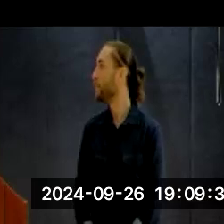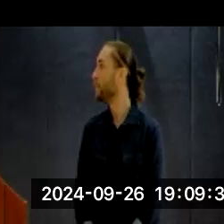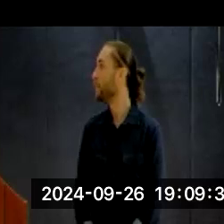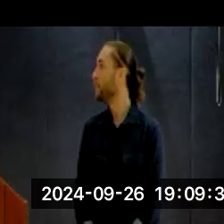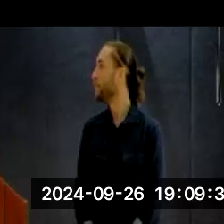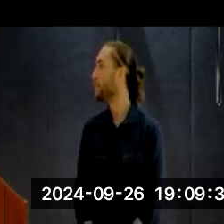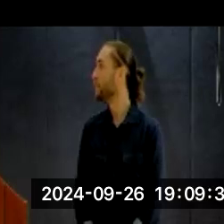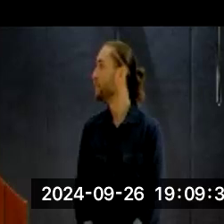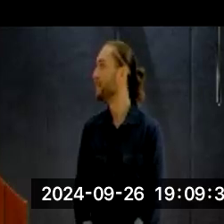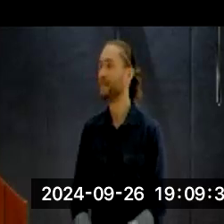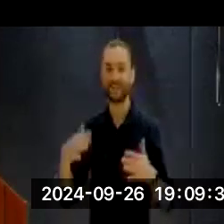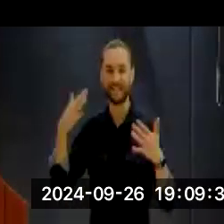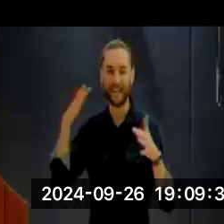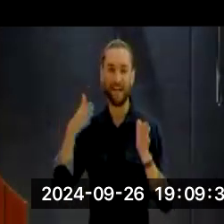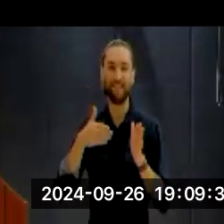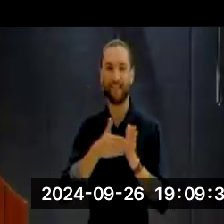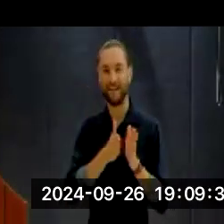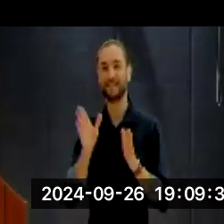Bridget.